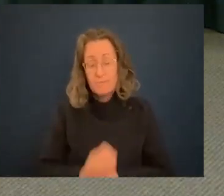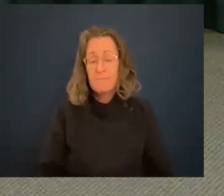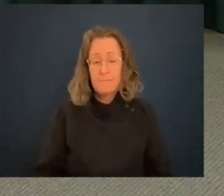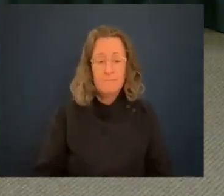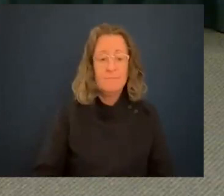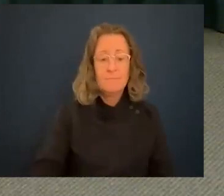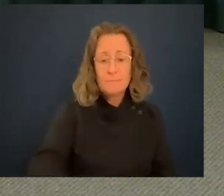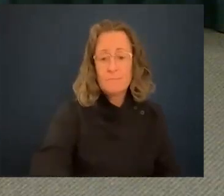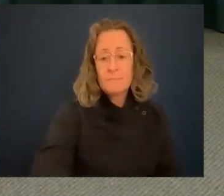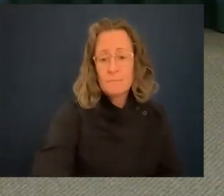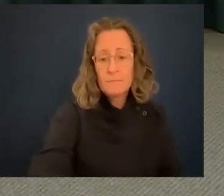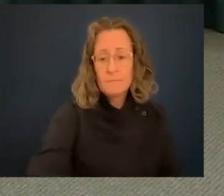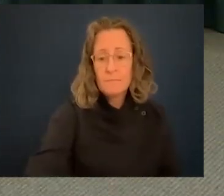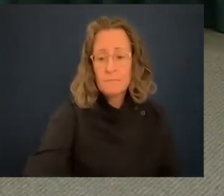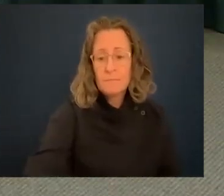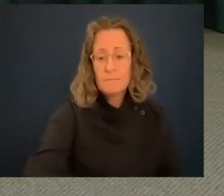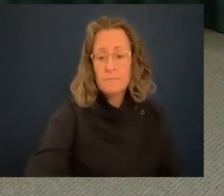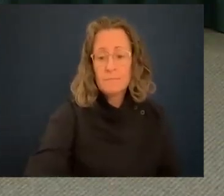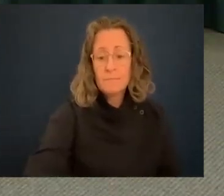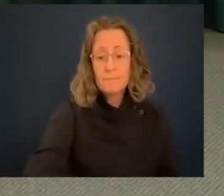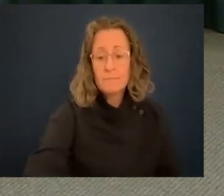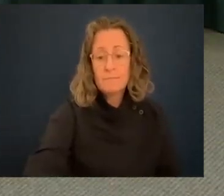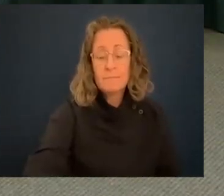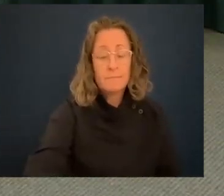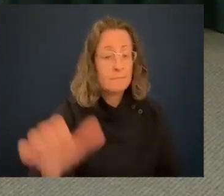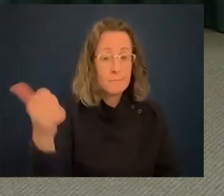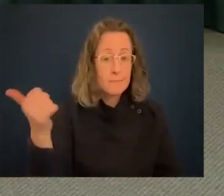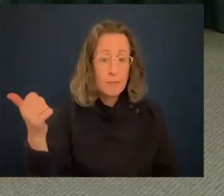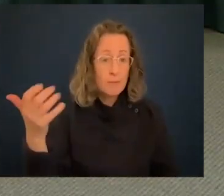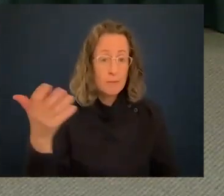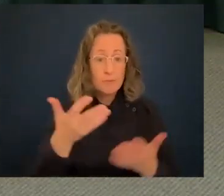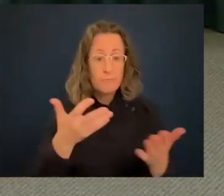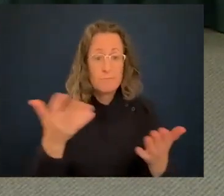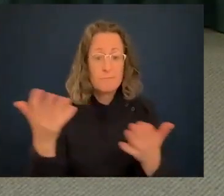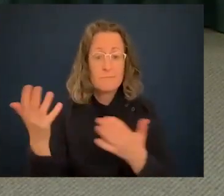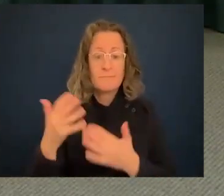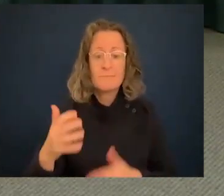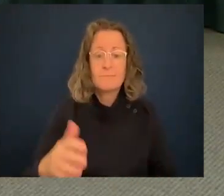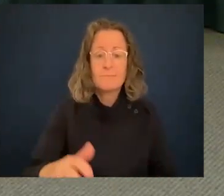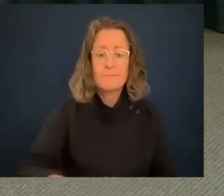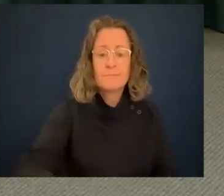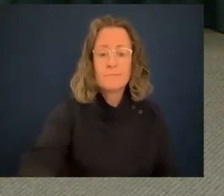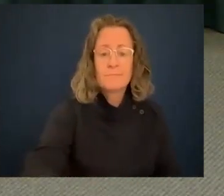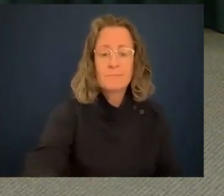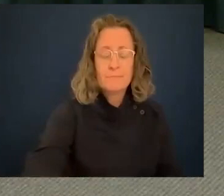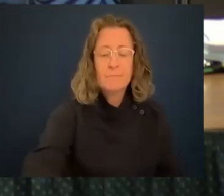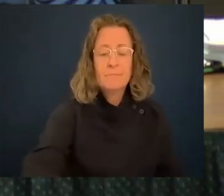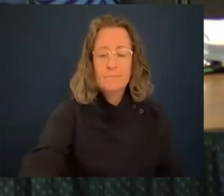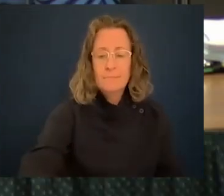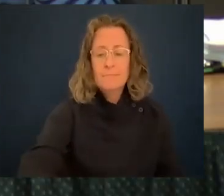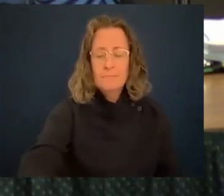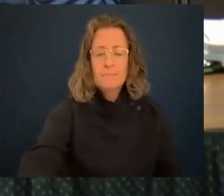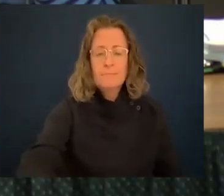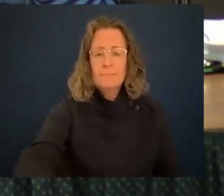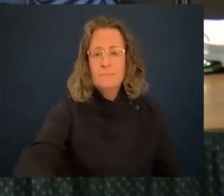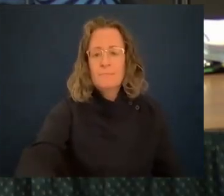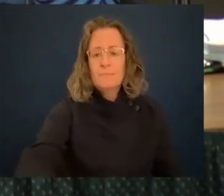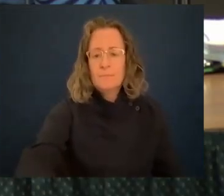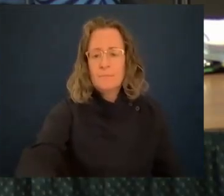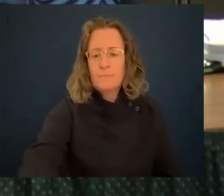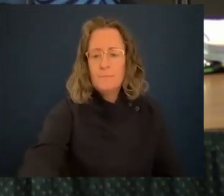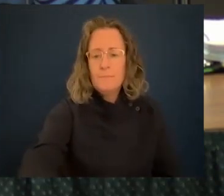okay um other discussion now um I mean as much as I Really Wanna